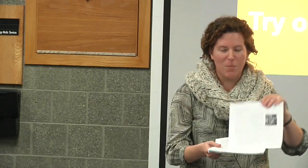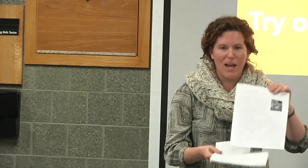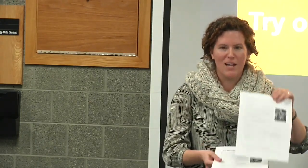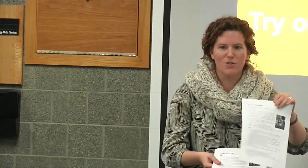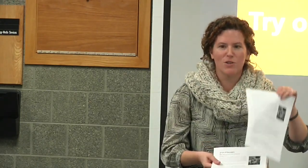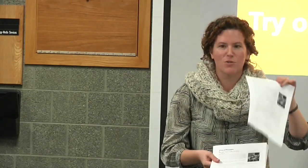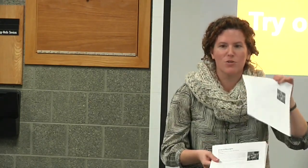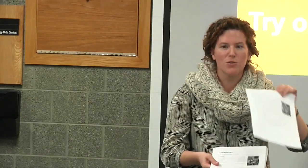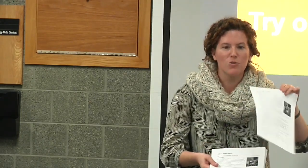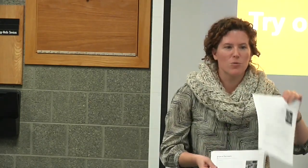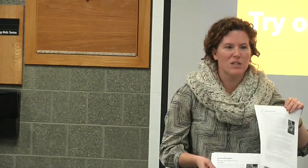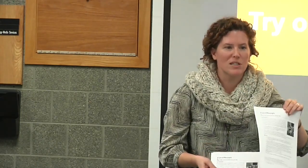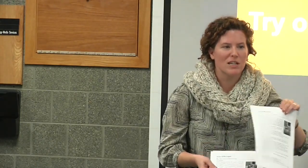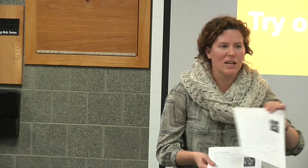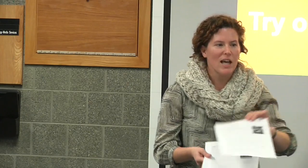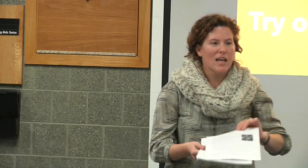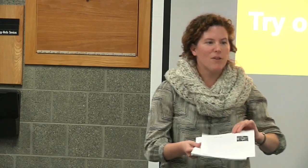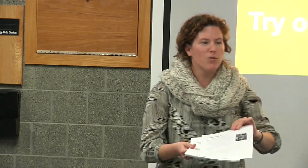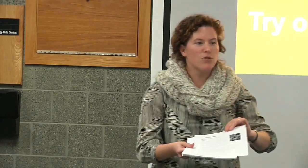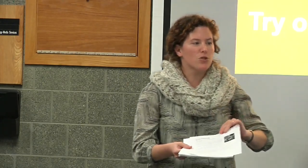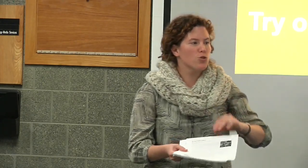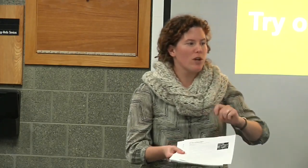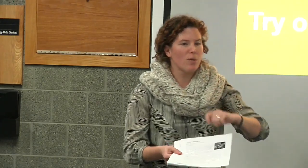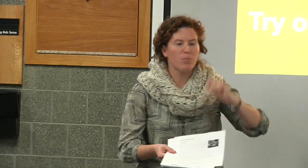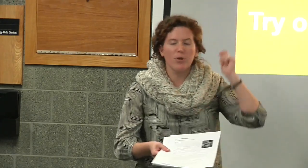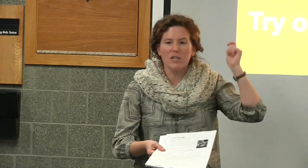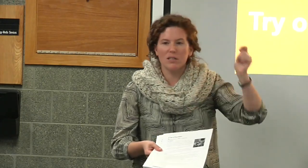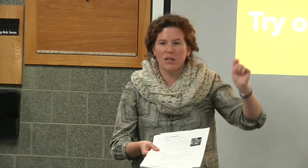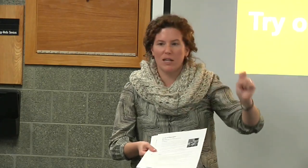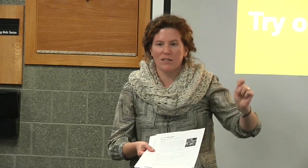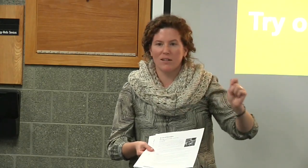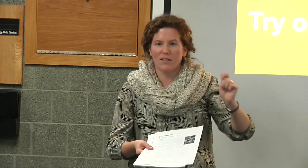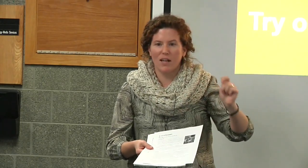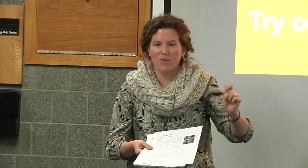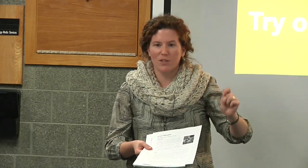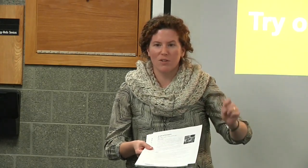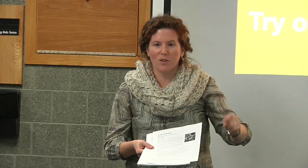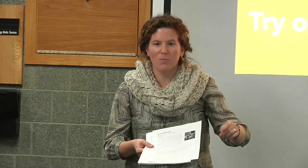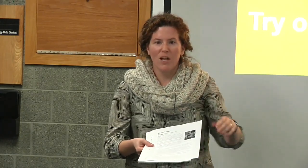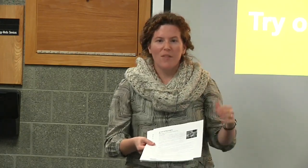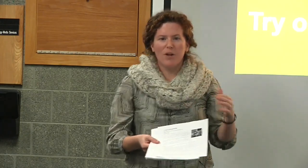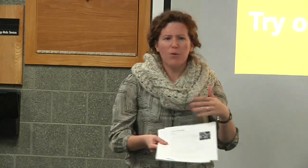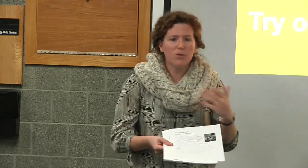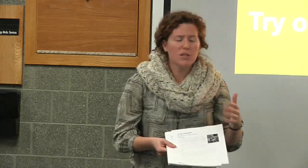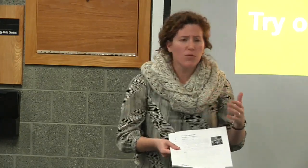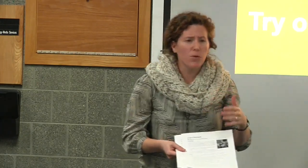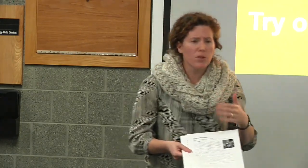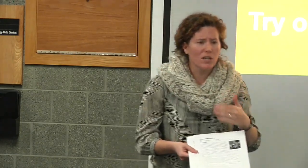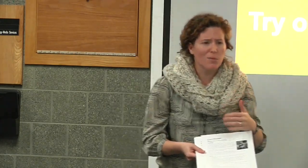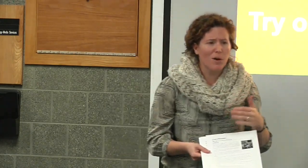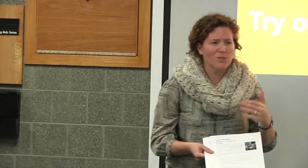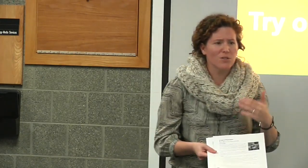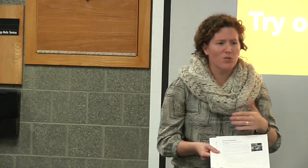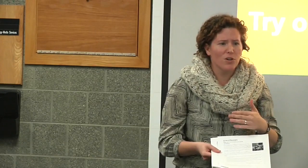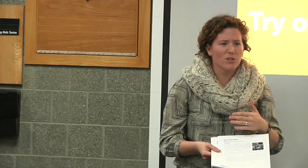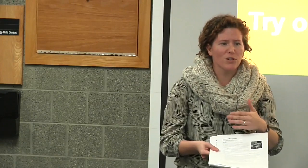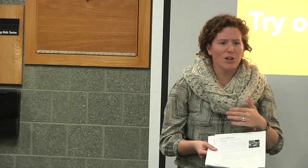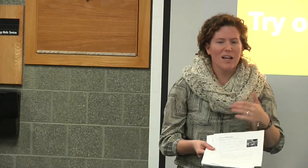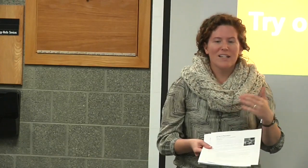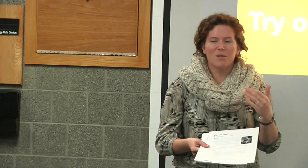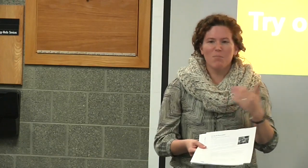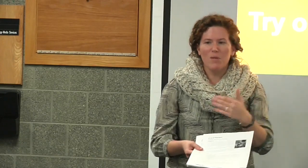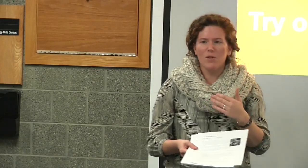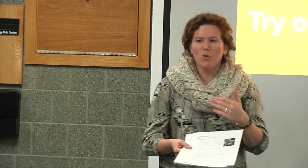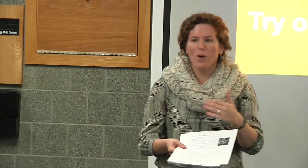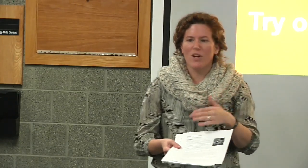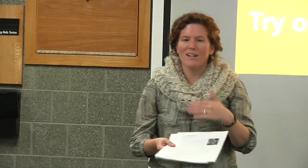the page that your students would see if you just straight up printed the case study and gave it to them. The other things for you to think about as an instructor